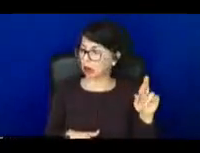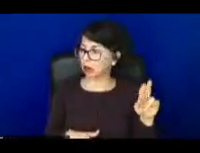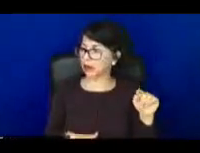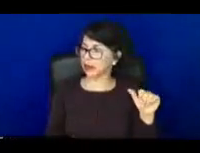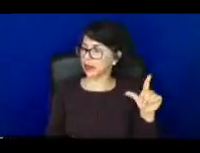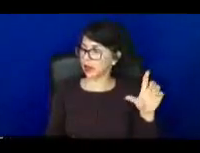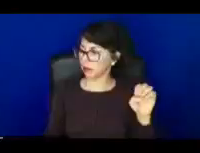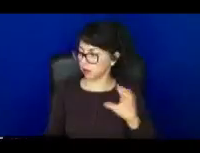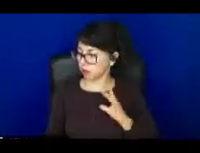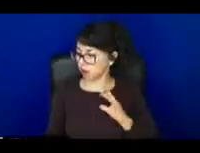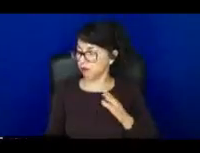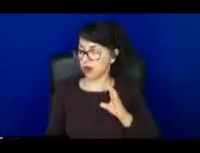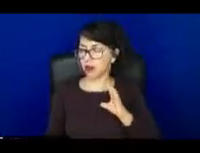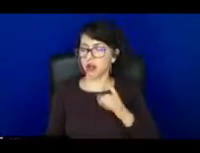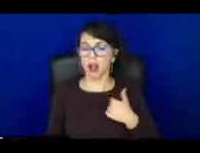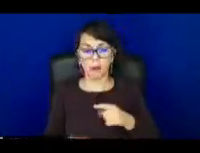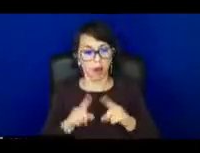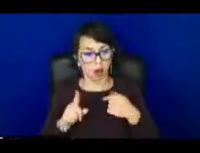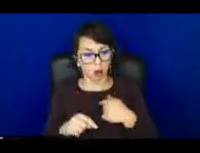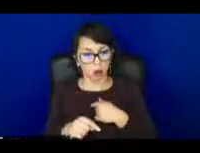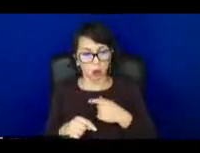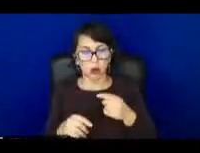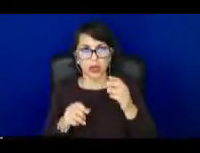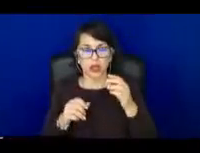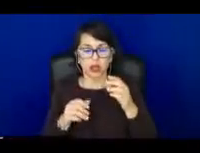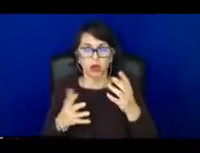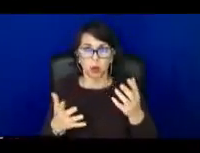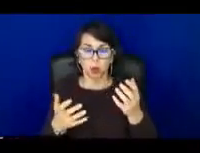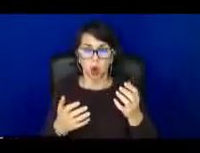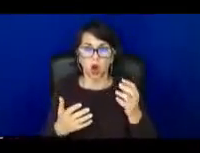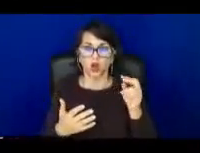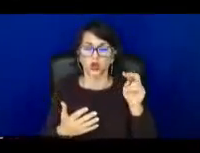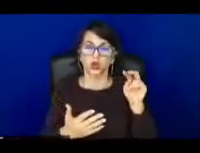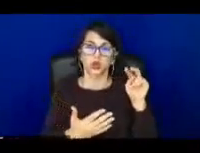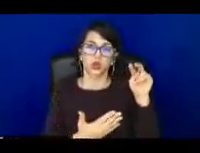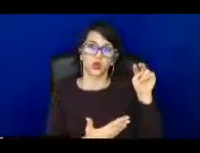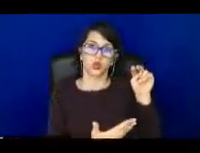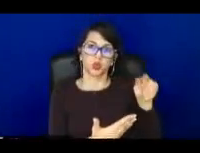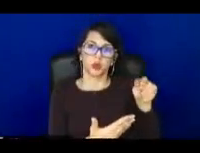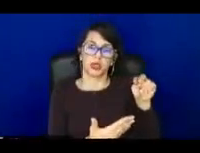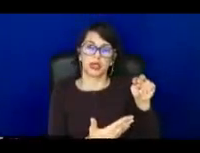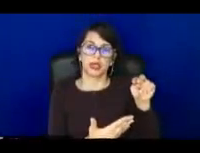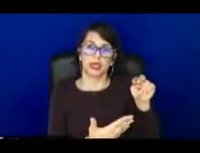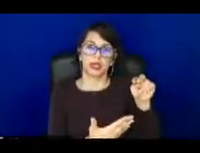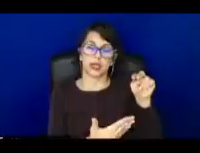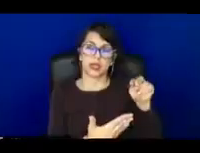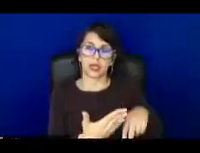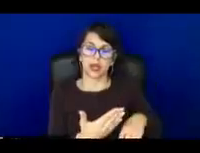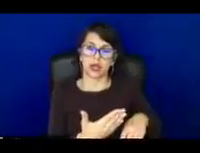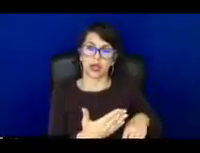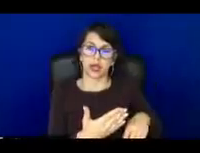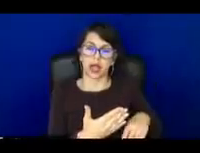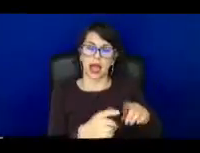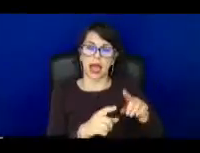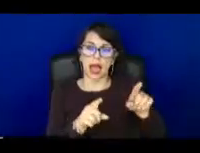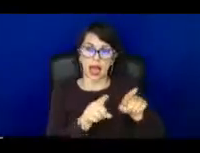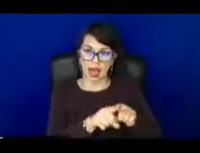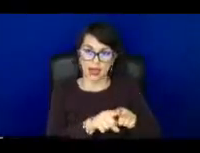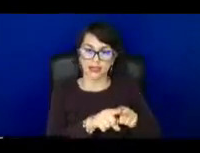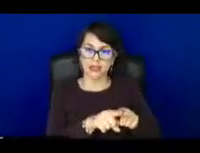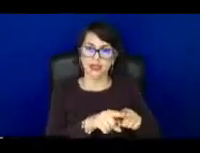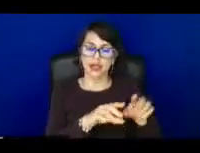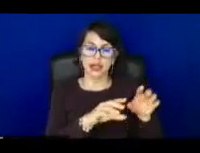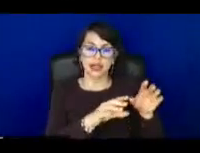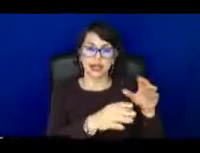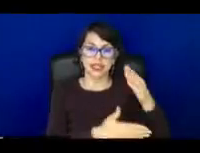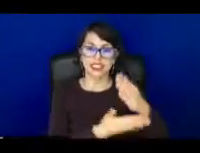in the idea was to look at it in terms of sections of the state, so like kind of, so the